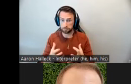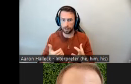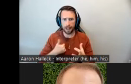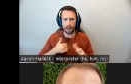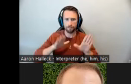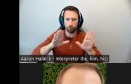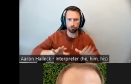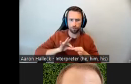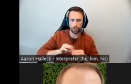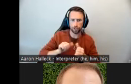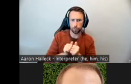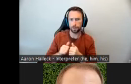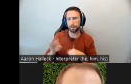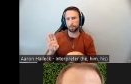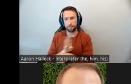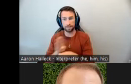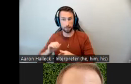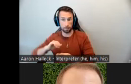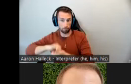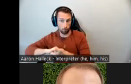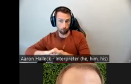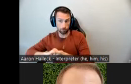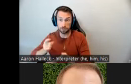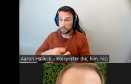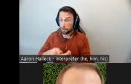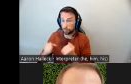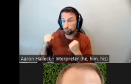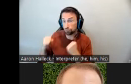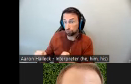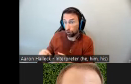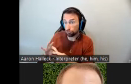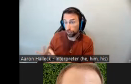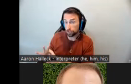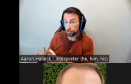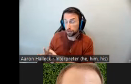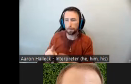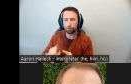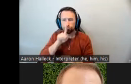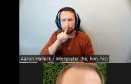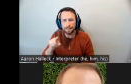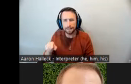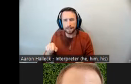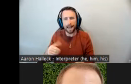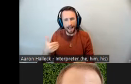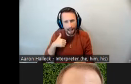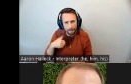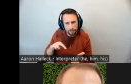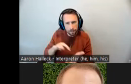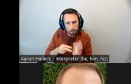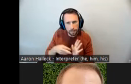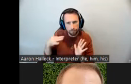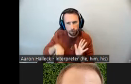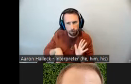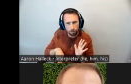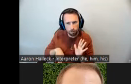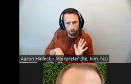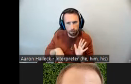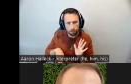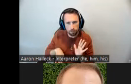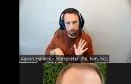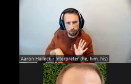in some cases strong relationships. The question is, are they really meaningful? In other words, are you doing things that are driving